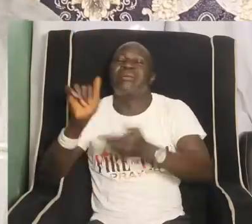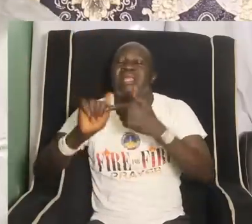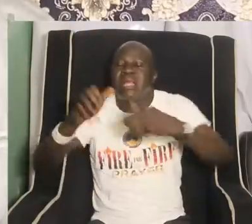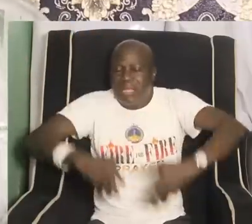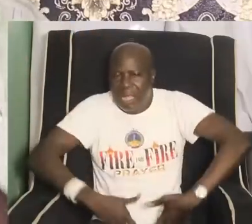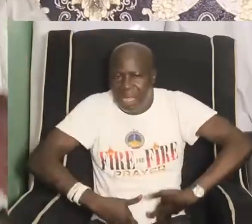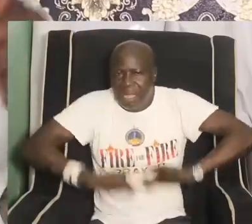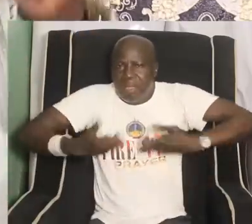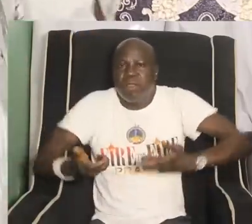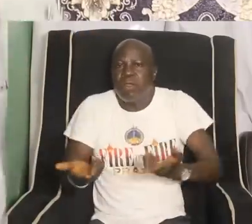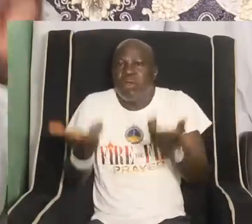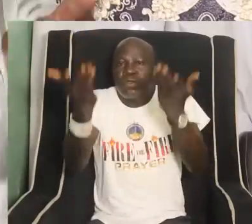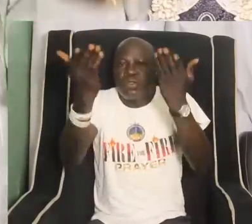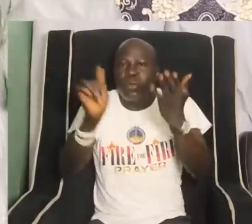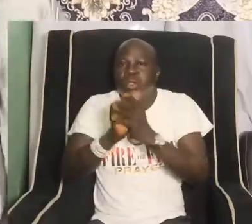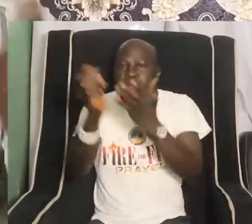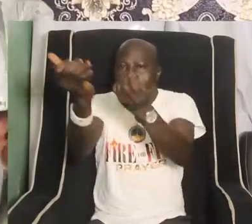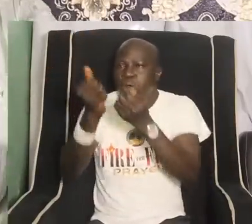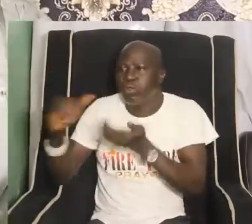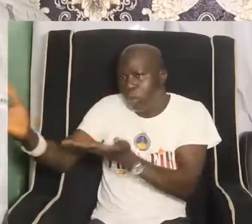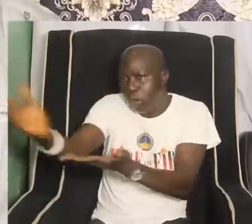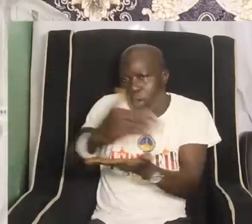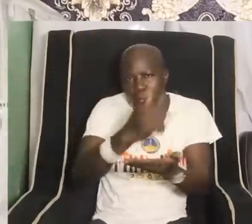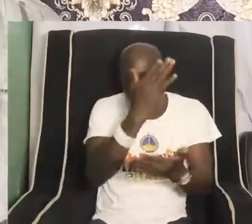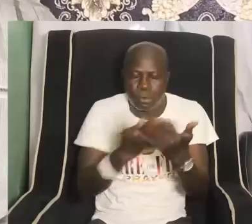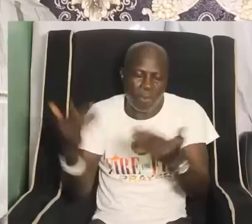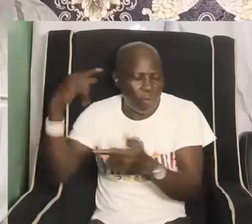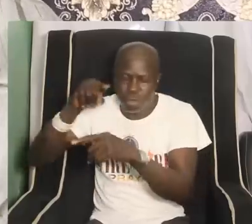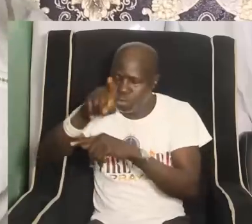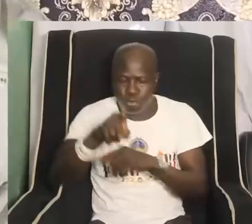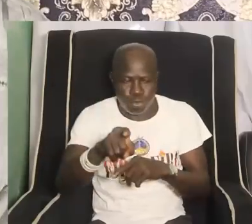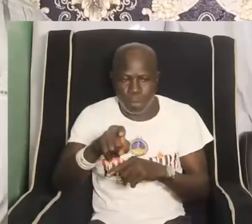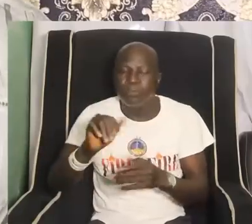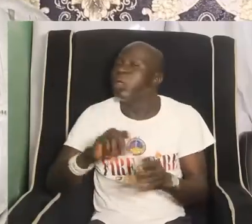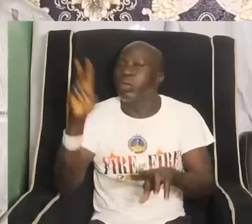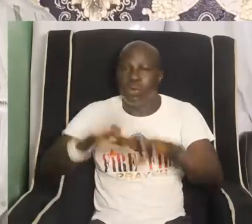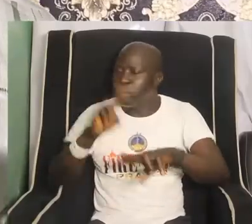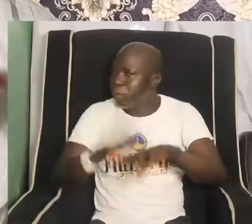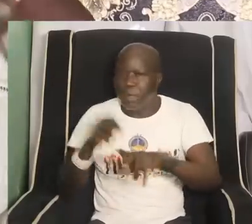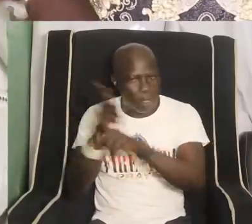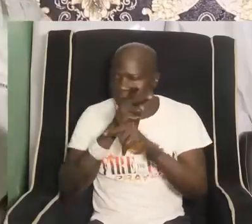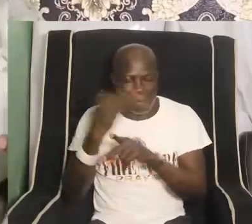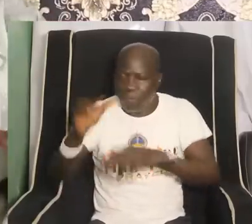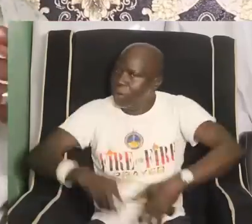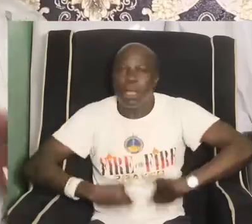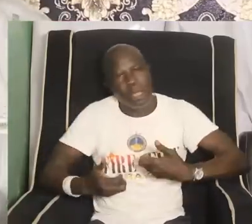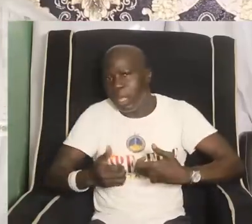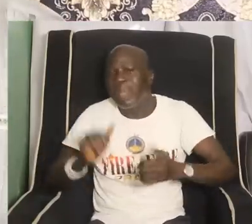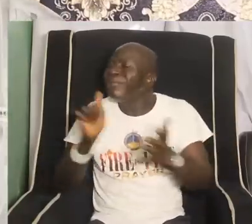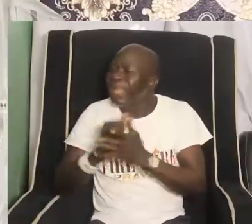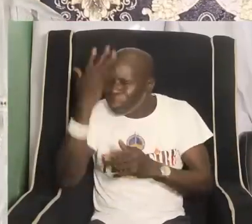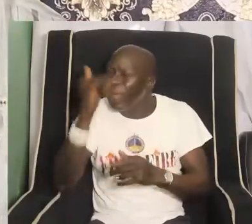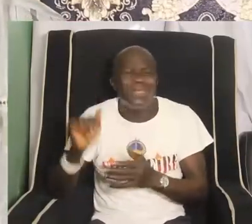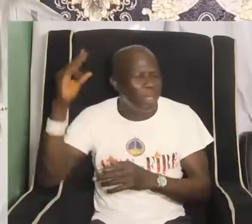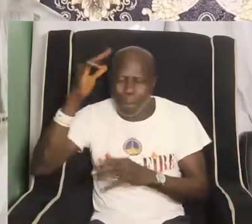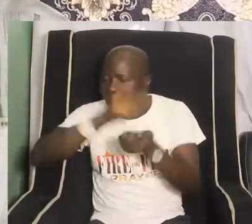it. Whenever anger grows up. What's that feedback? They want you to snatch away something. Shut up, wait, you know. Be careful for that. Ara, wait, really me.